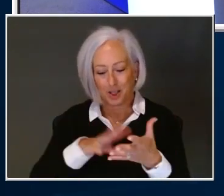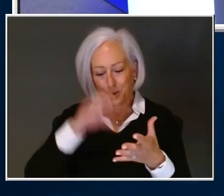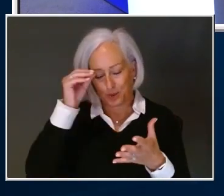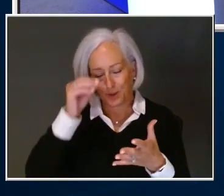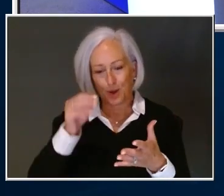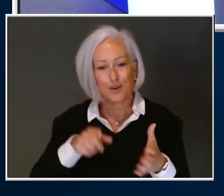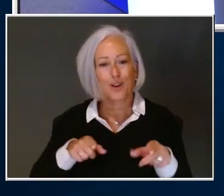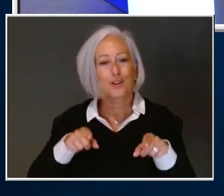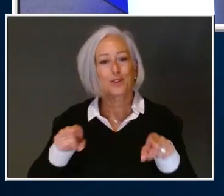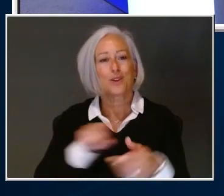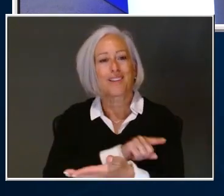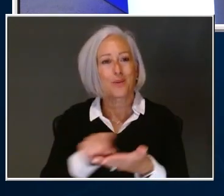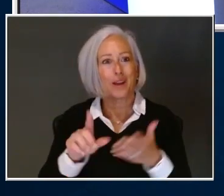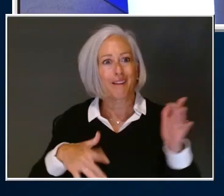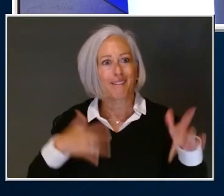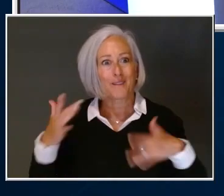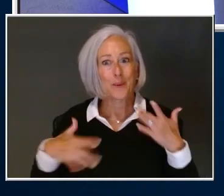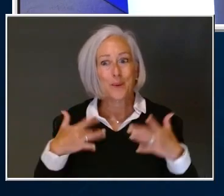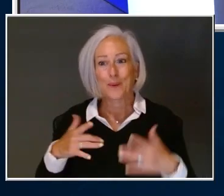Harrell, I'll start with you.